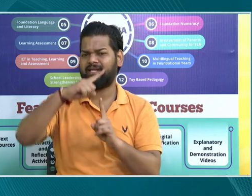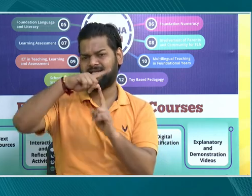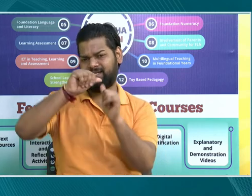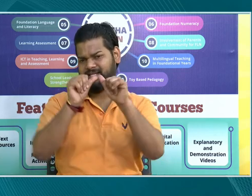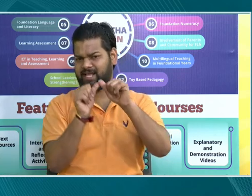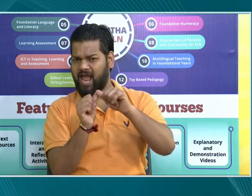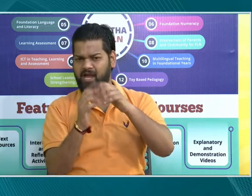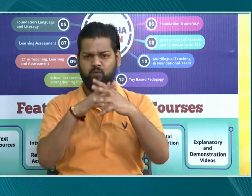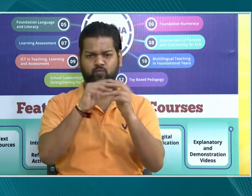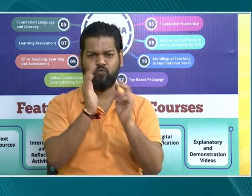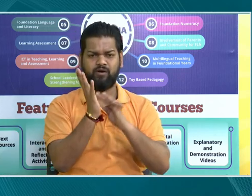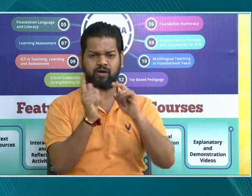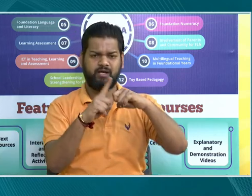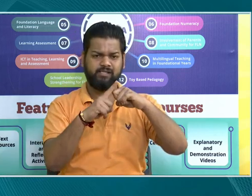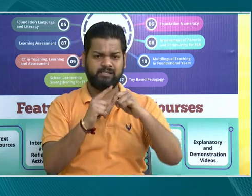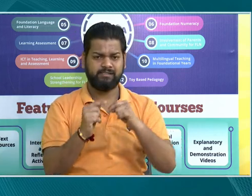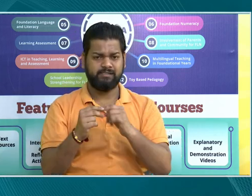see the presentation, please.